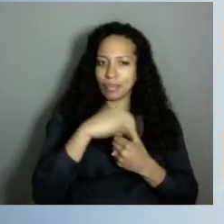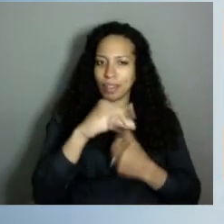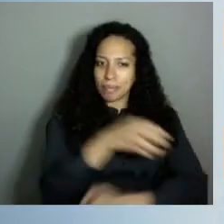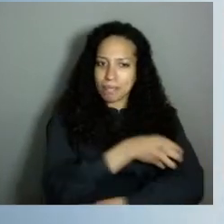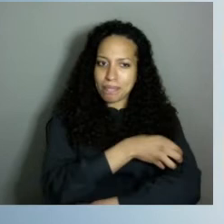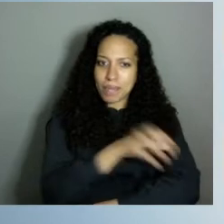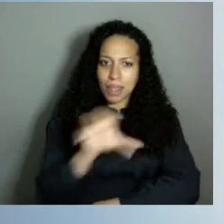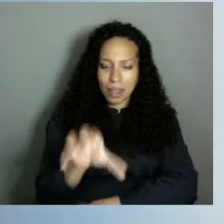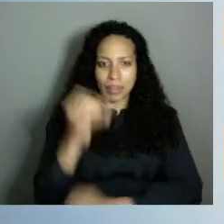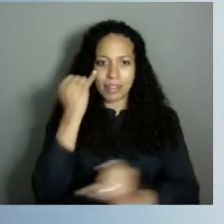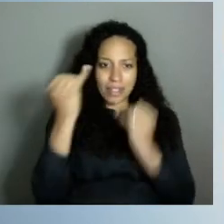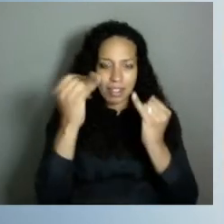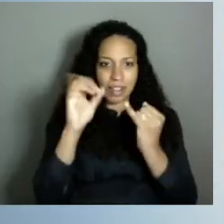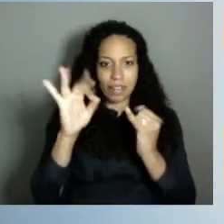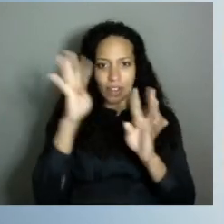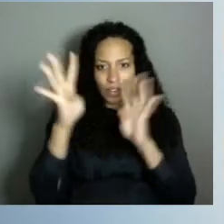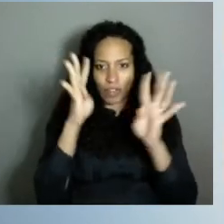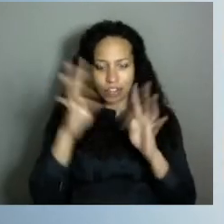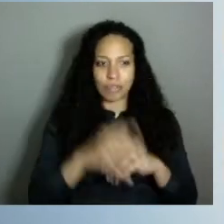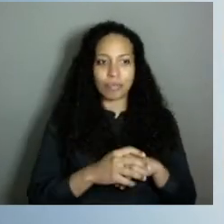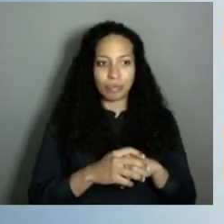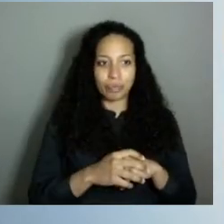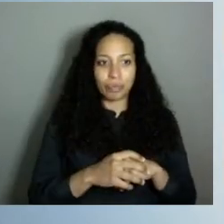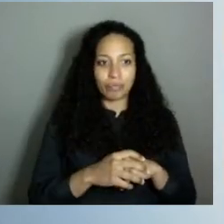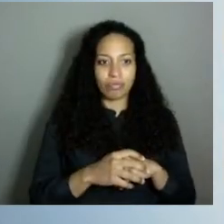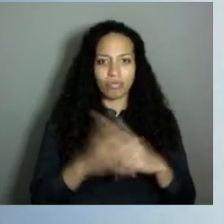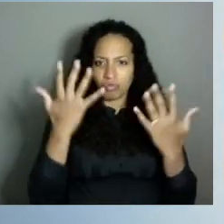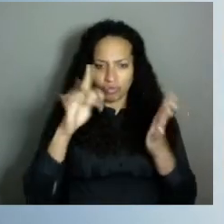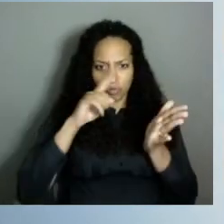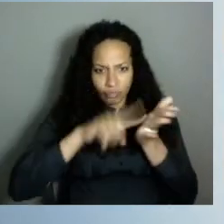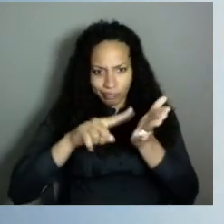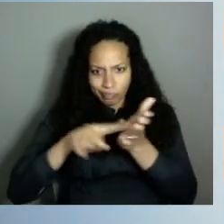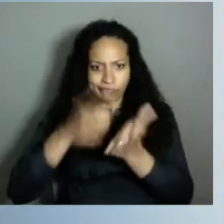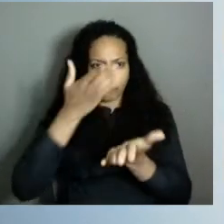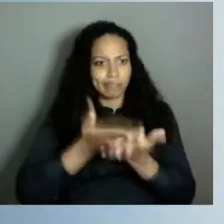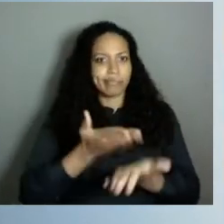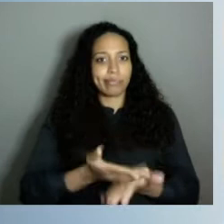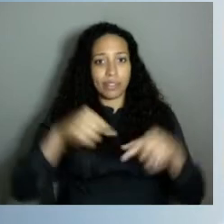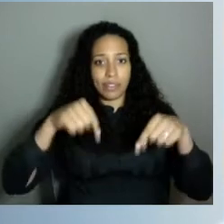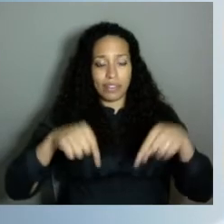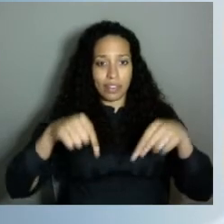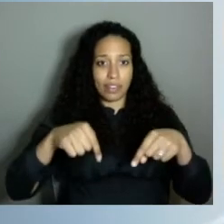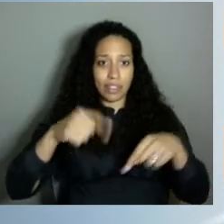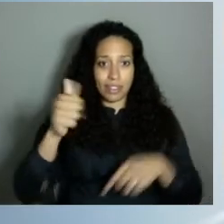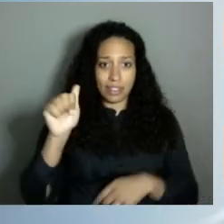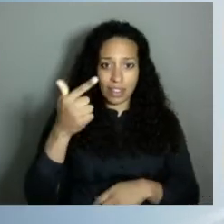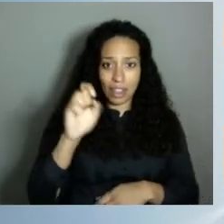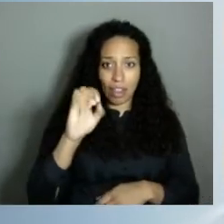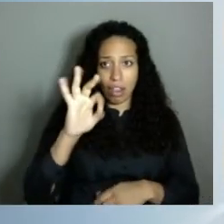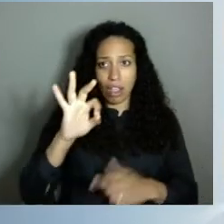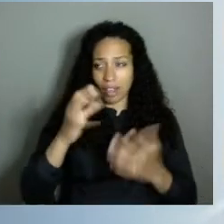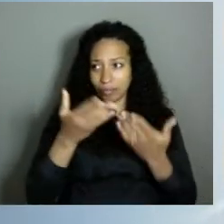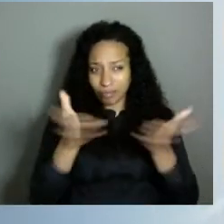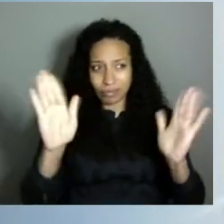our clients. It is well documented that in this age of widespread disruption, companies